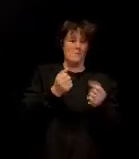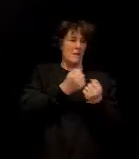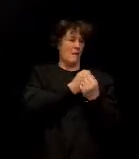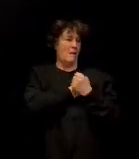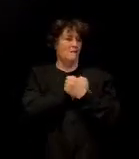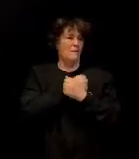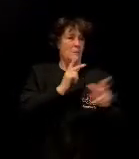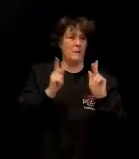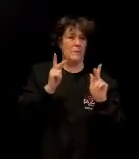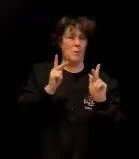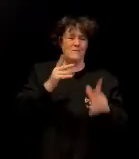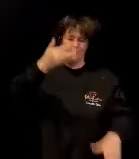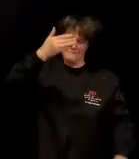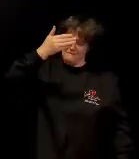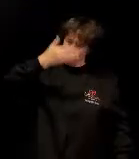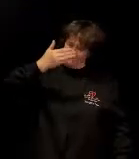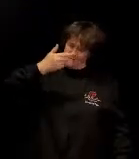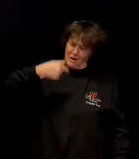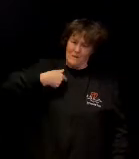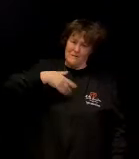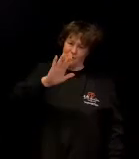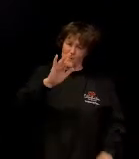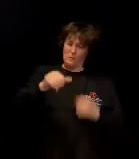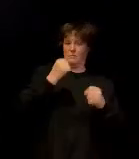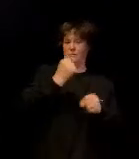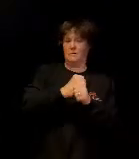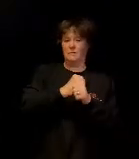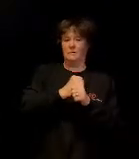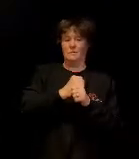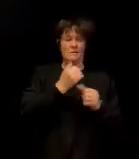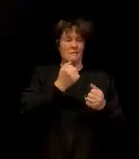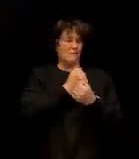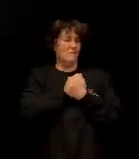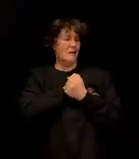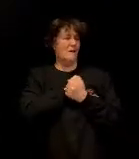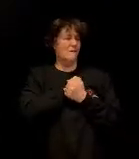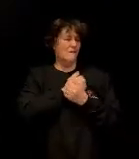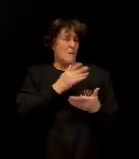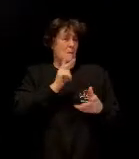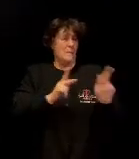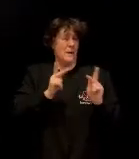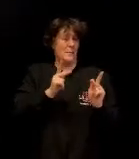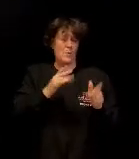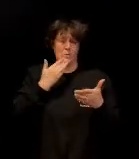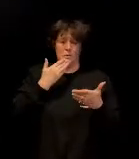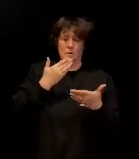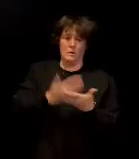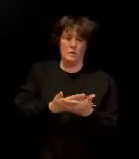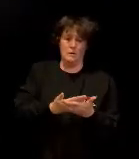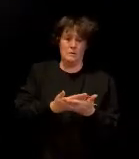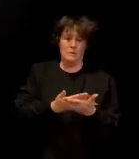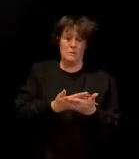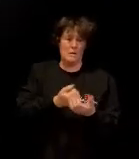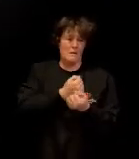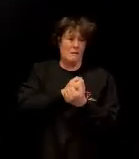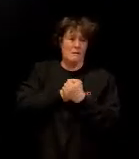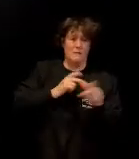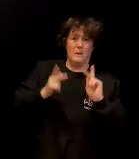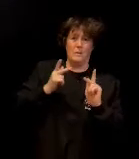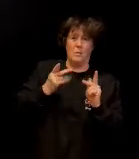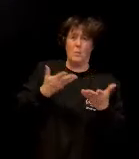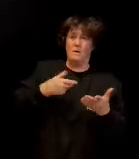25 years." And I thought that was monumental. Love people well. Love people with what God has given you in your